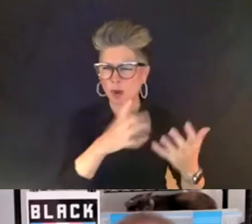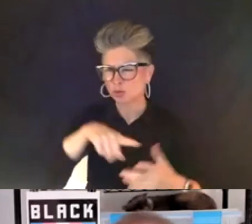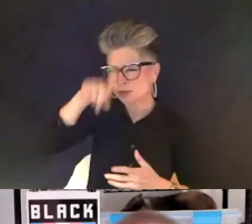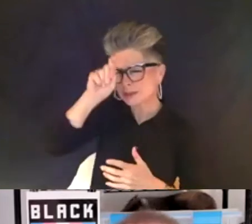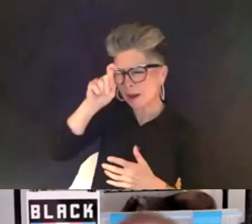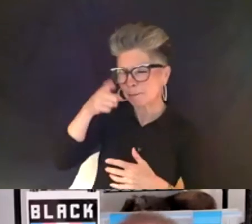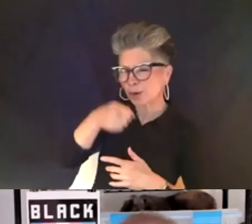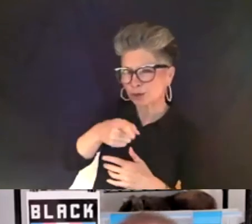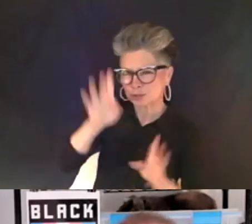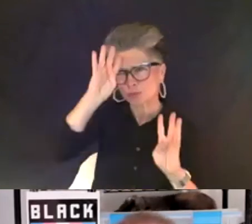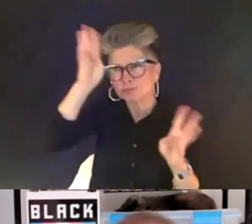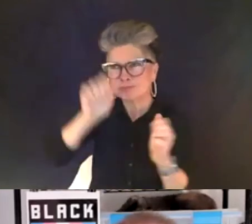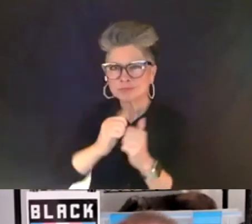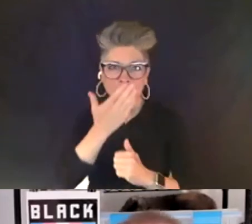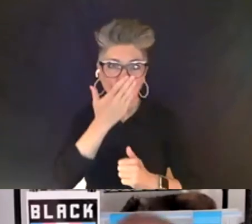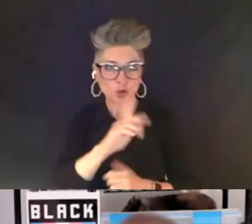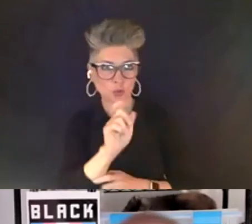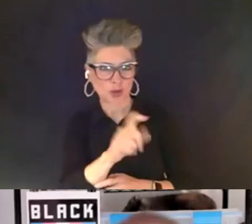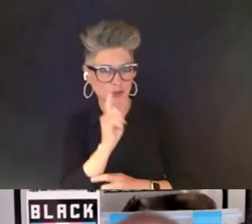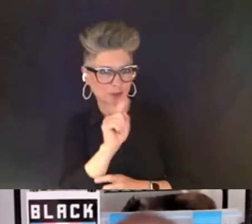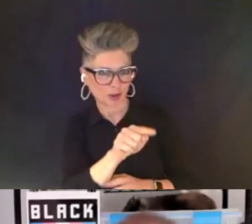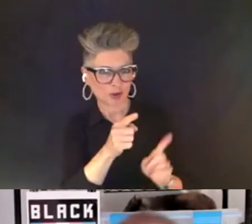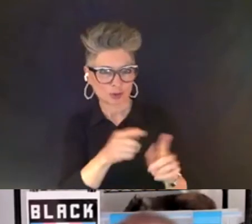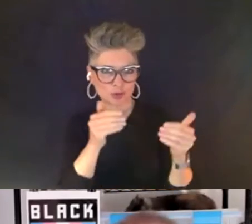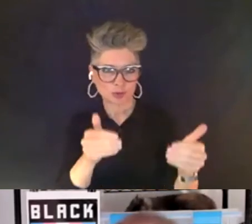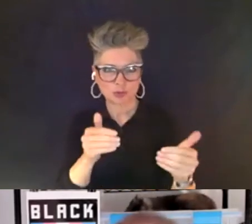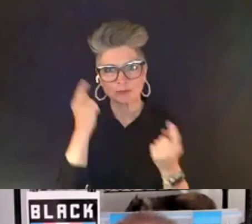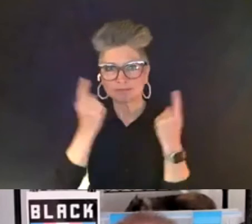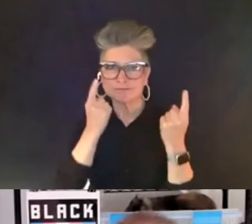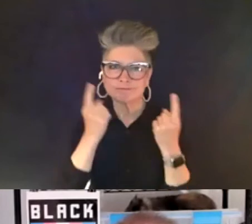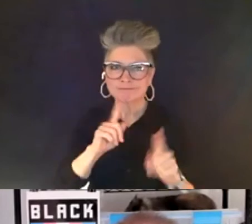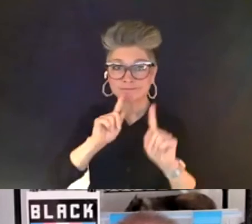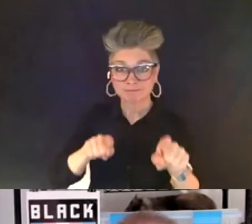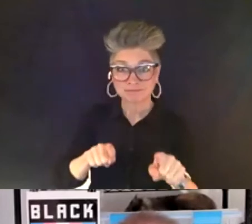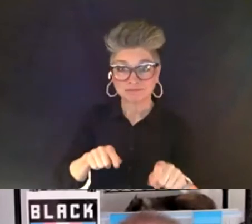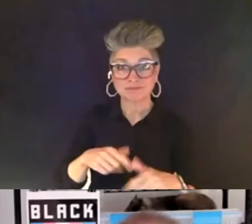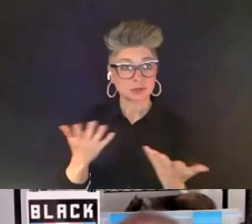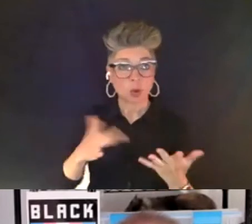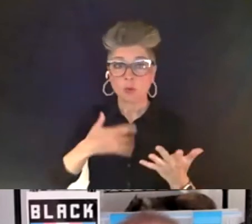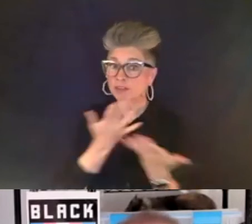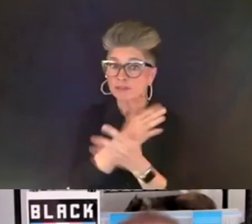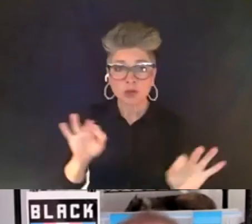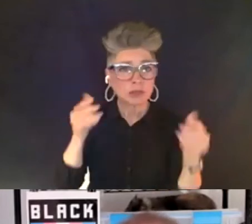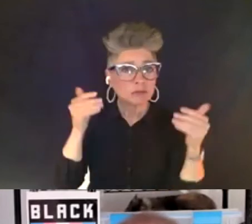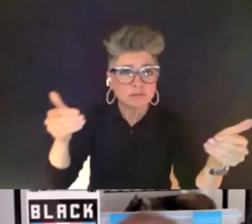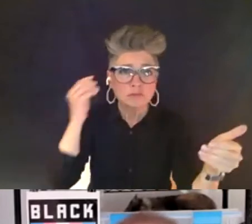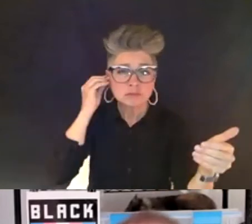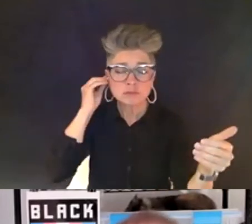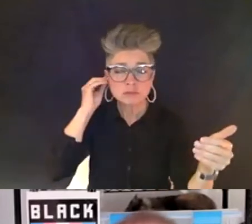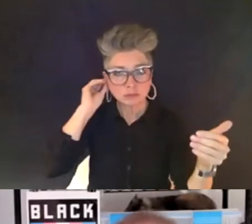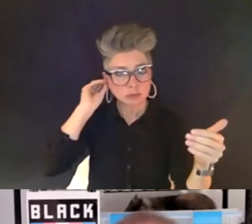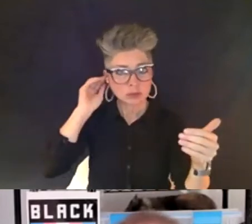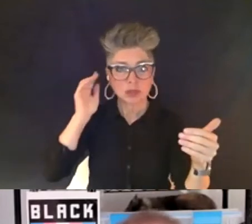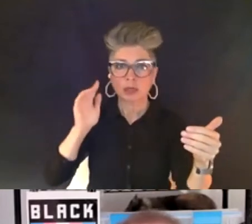good questions for Annie to ponder over. So feel free to, you can ask by voice, you can ask